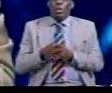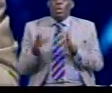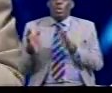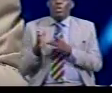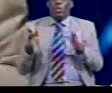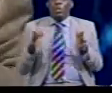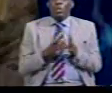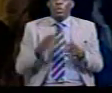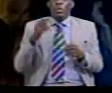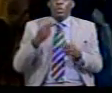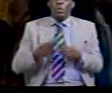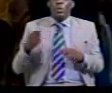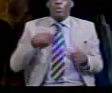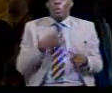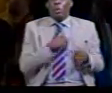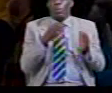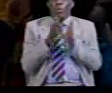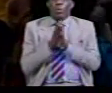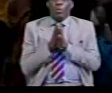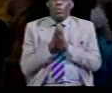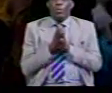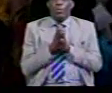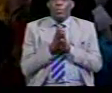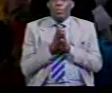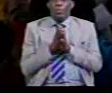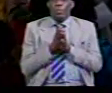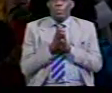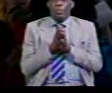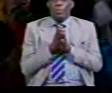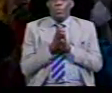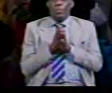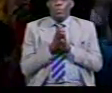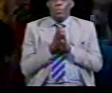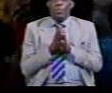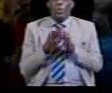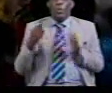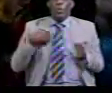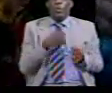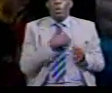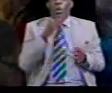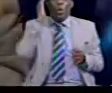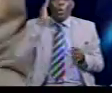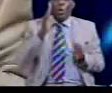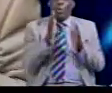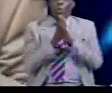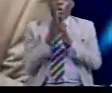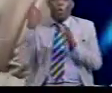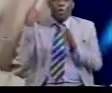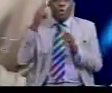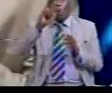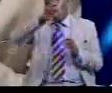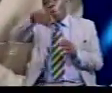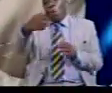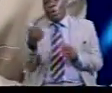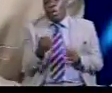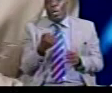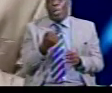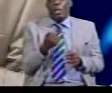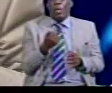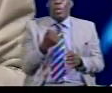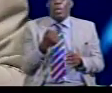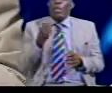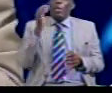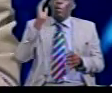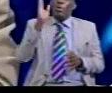in Jesus' name. On va prier pour les autres ministres. We are going to pray for other ministers. On va demander à Dieu. We are going to